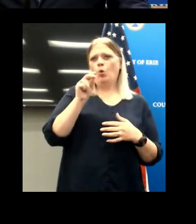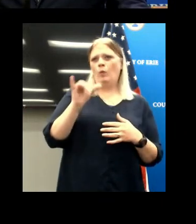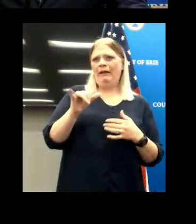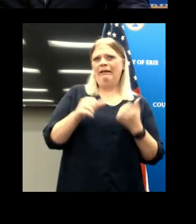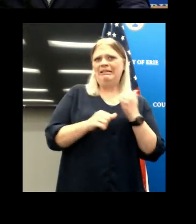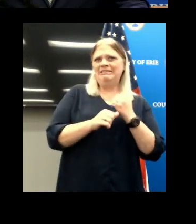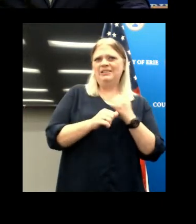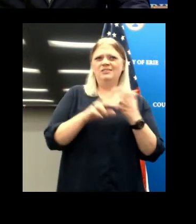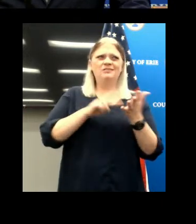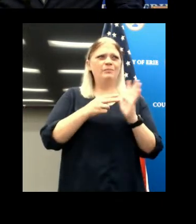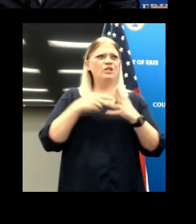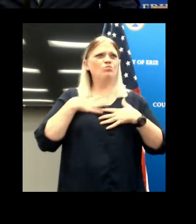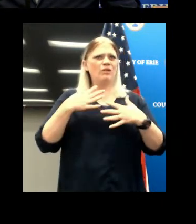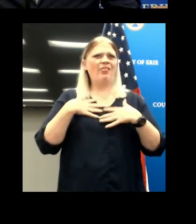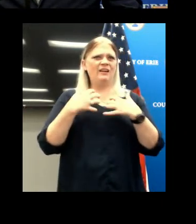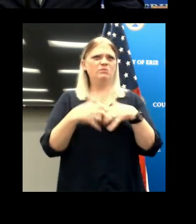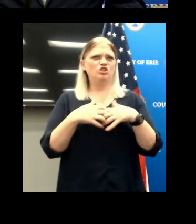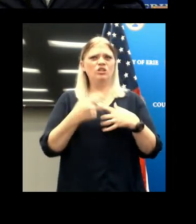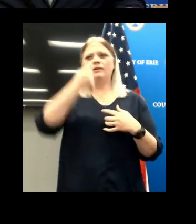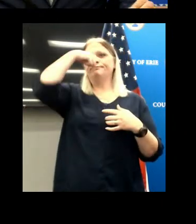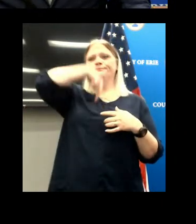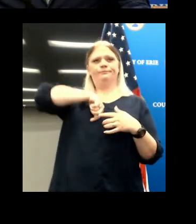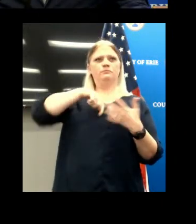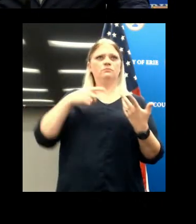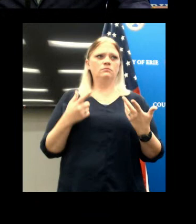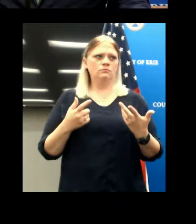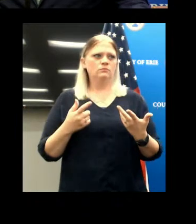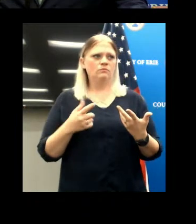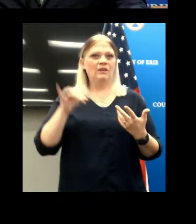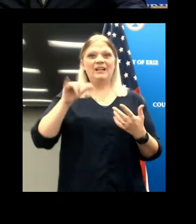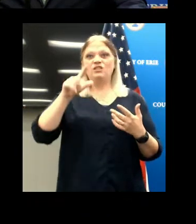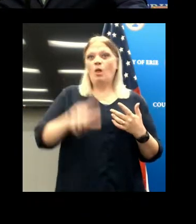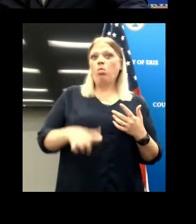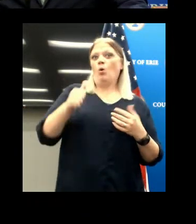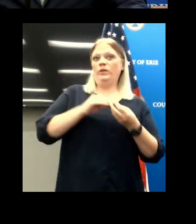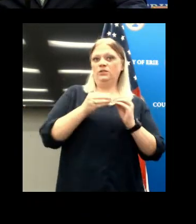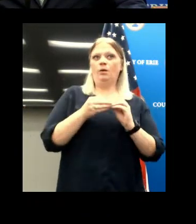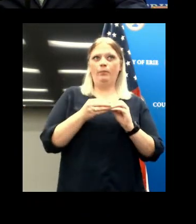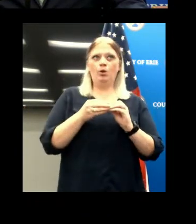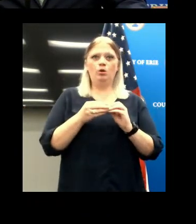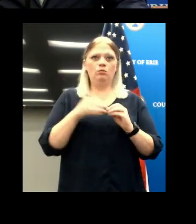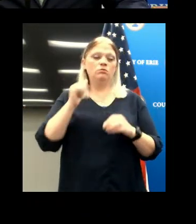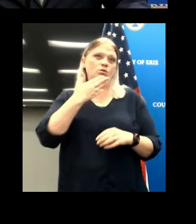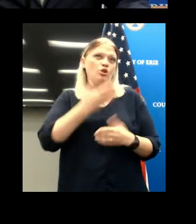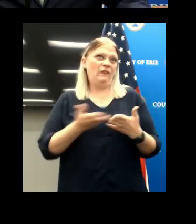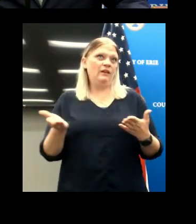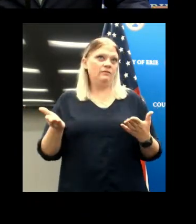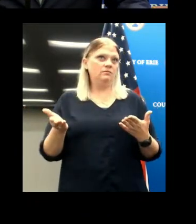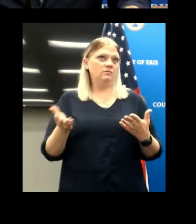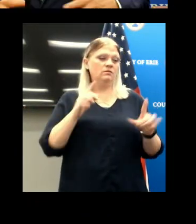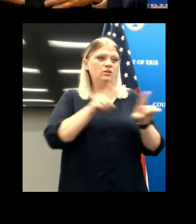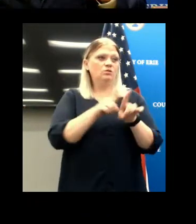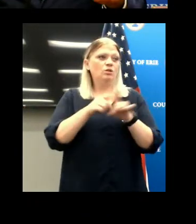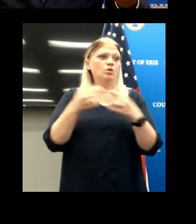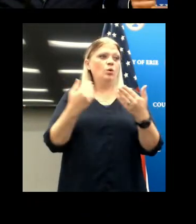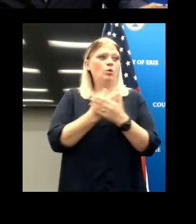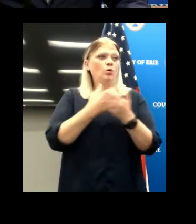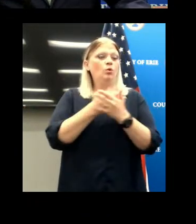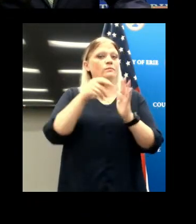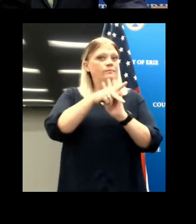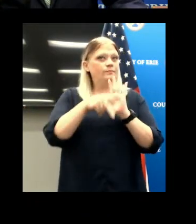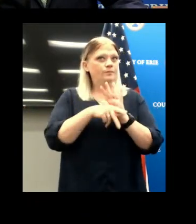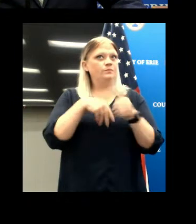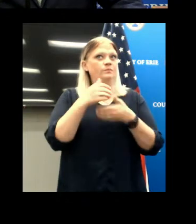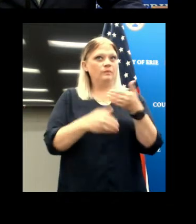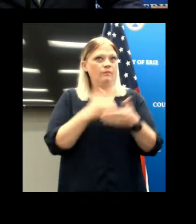on a ventilator. So we're at the lowest numbers of ventilator usage in the last couple of weeks. That's a good thing. There's also new protocols and